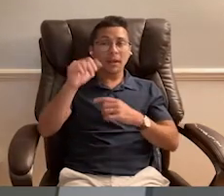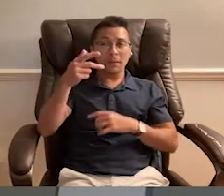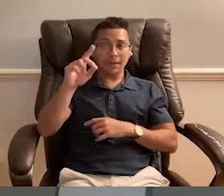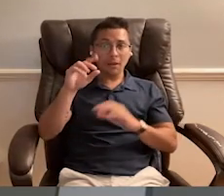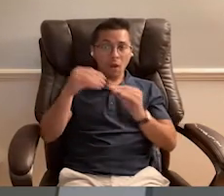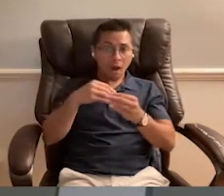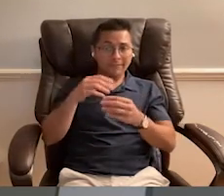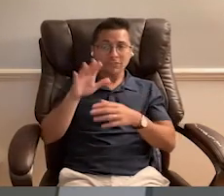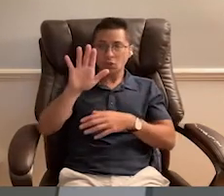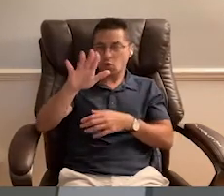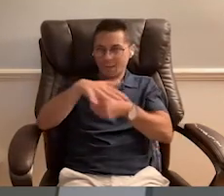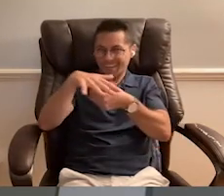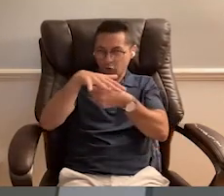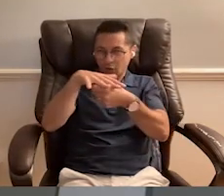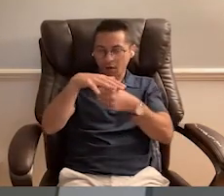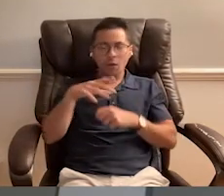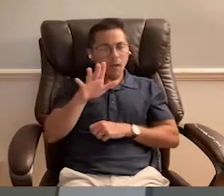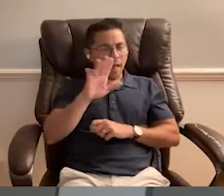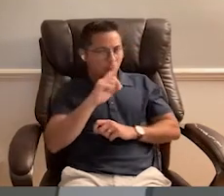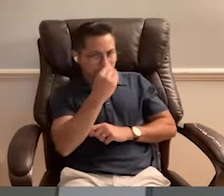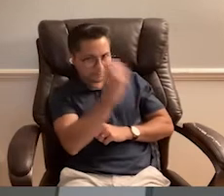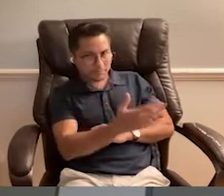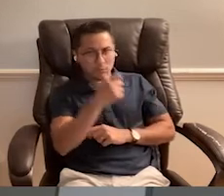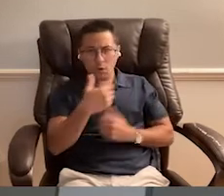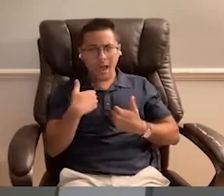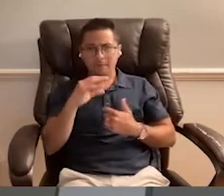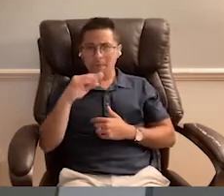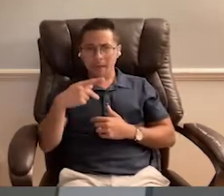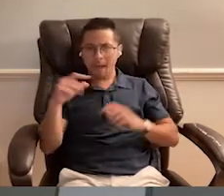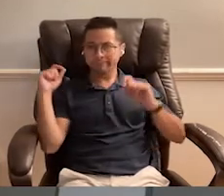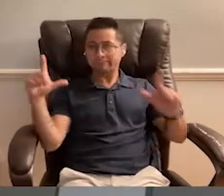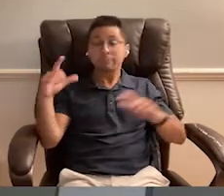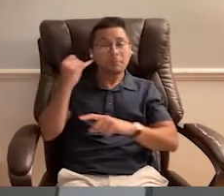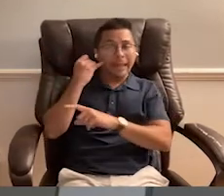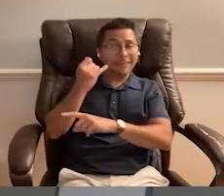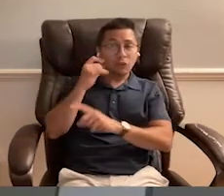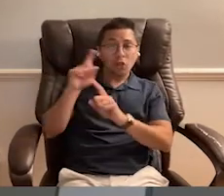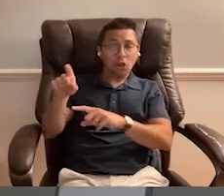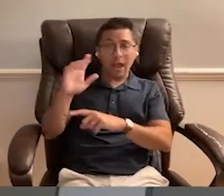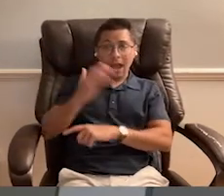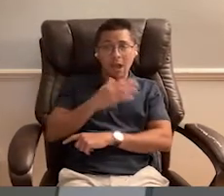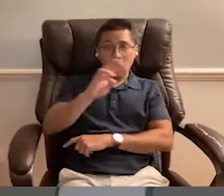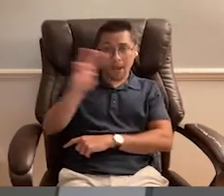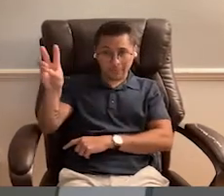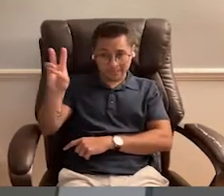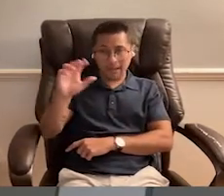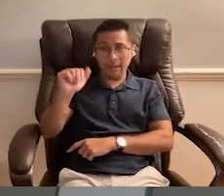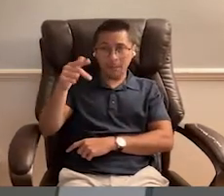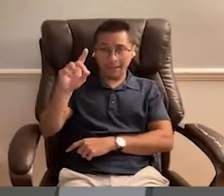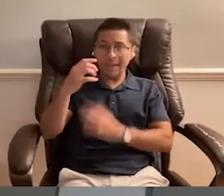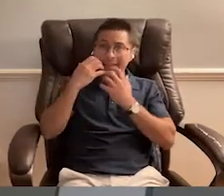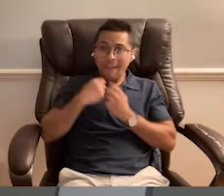So applications are going to be submitted to the APD office in your area. And actually, let me just say here, we don't have our map up, but if you go to